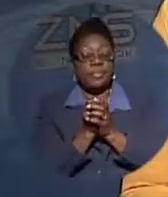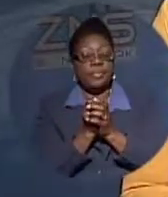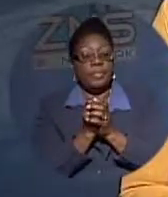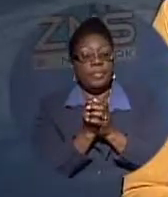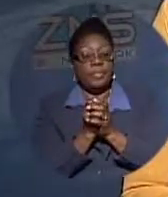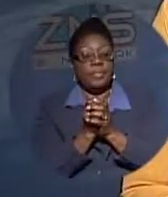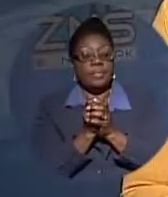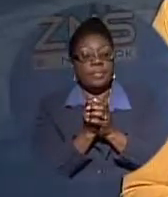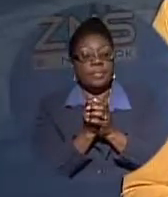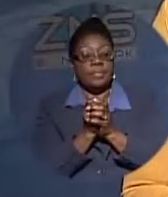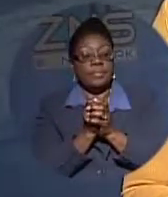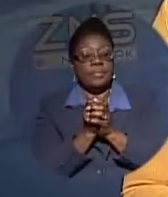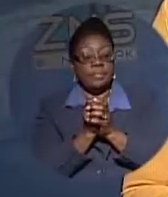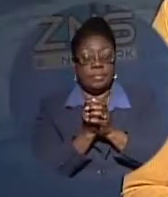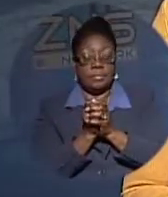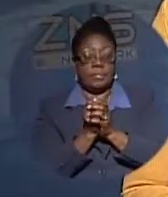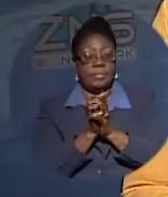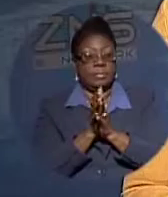launch.